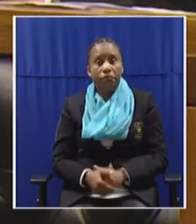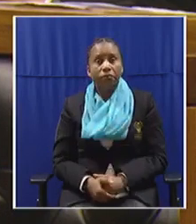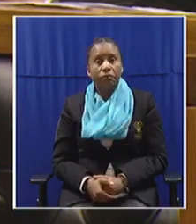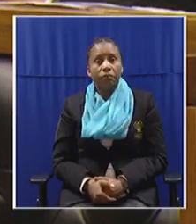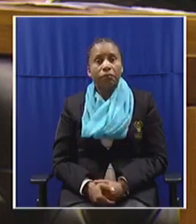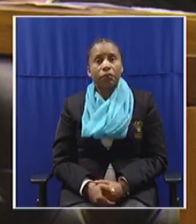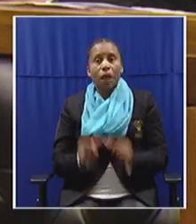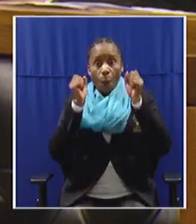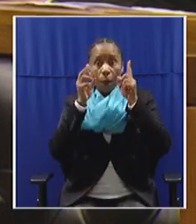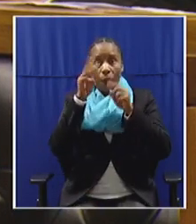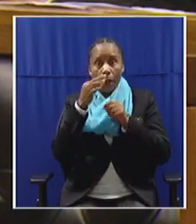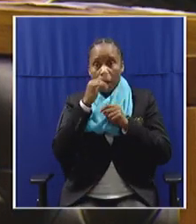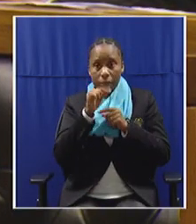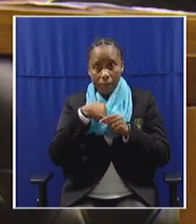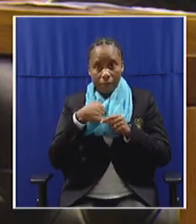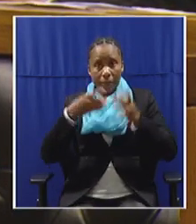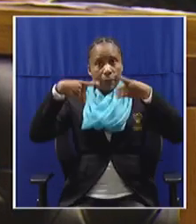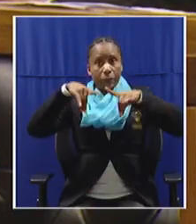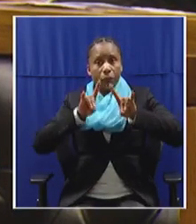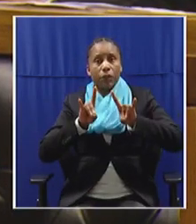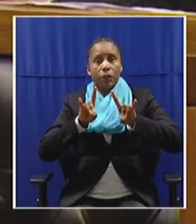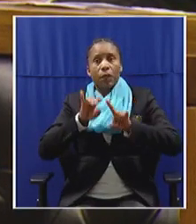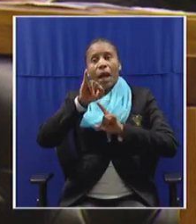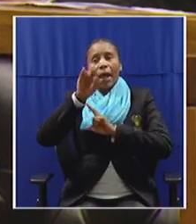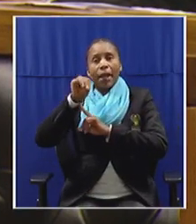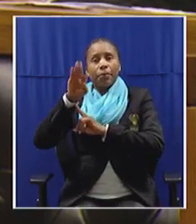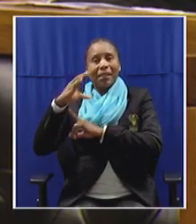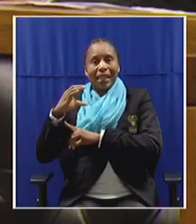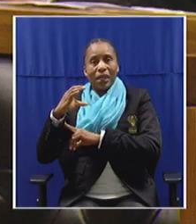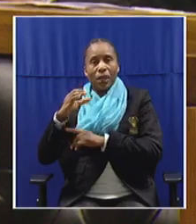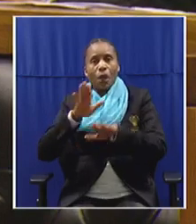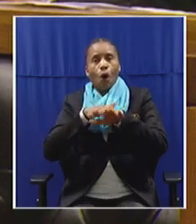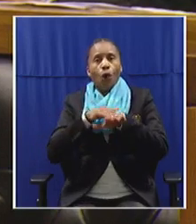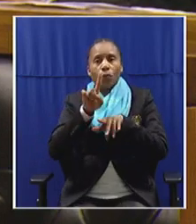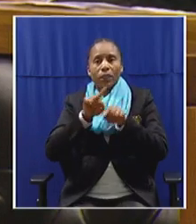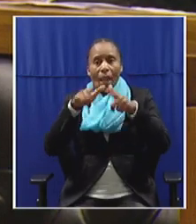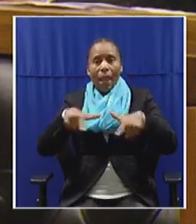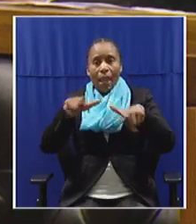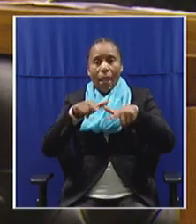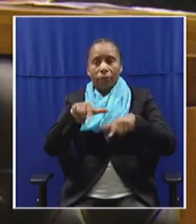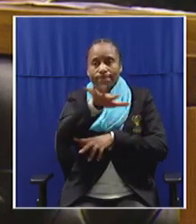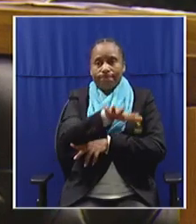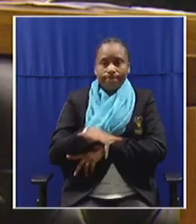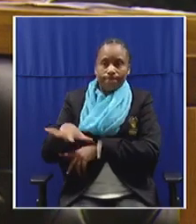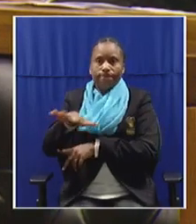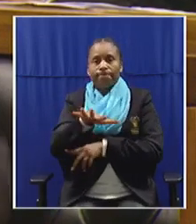would be aware that I'm chairing the IMC on land reform.